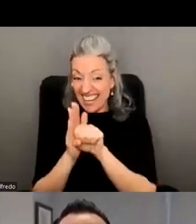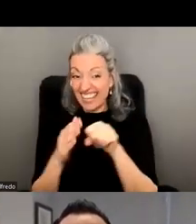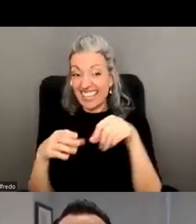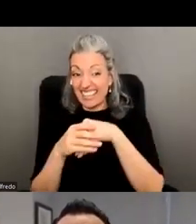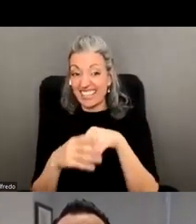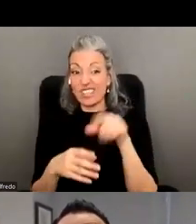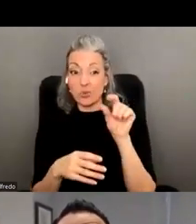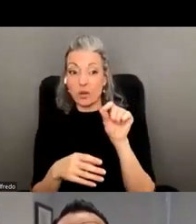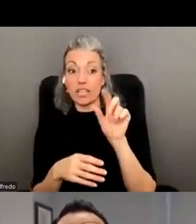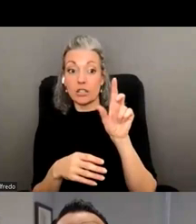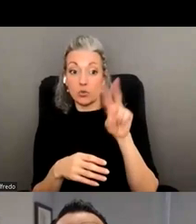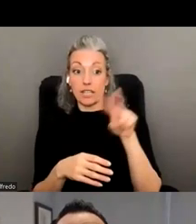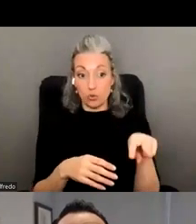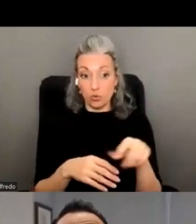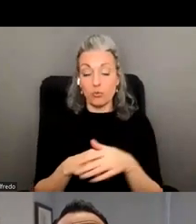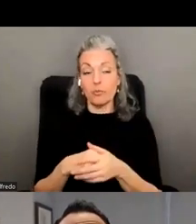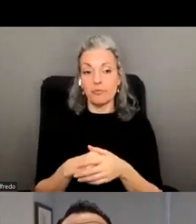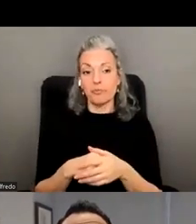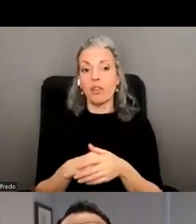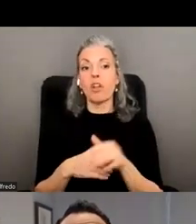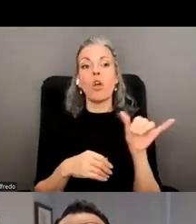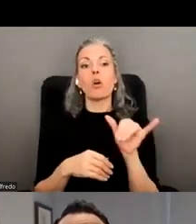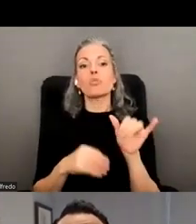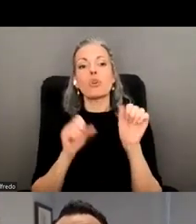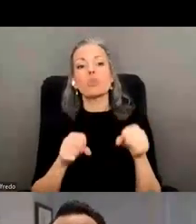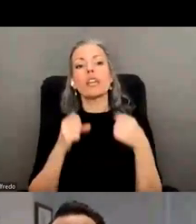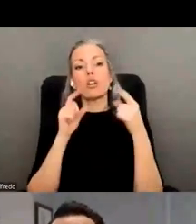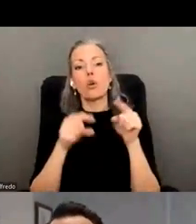2022 alone. Many more as well. You can visit